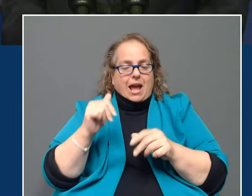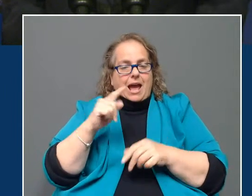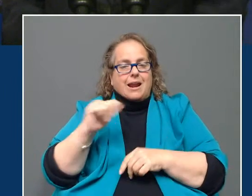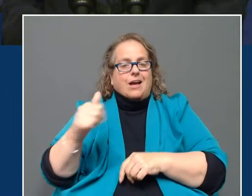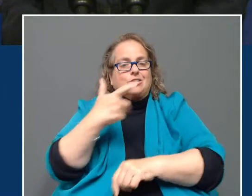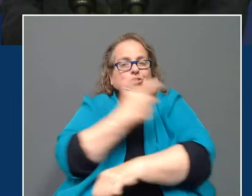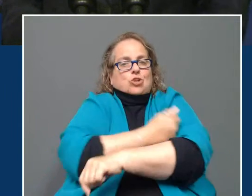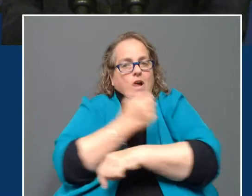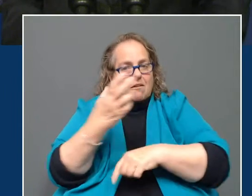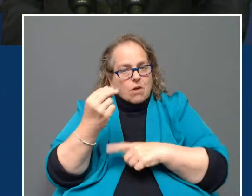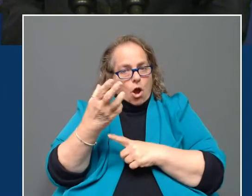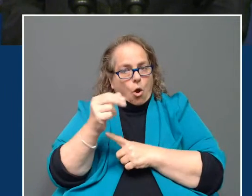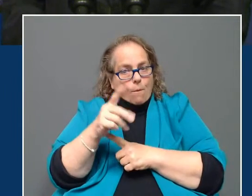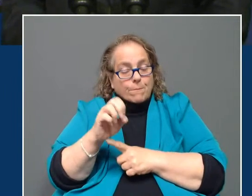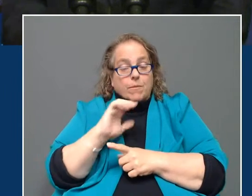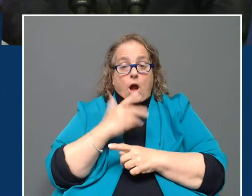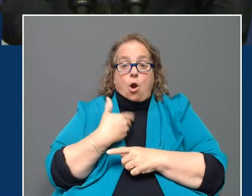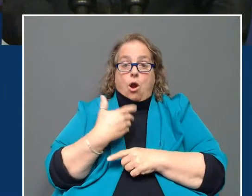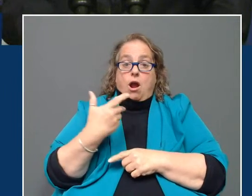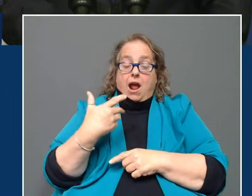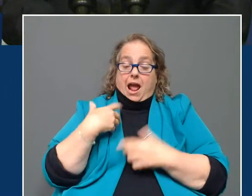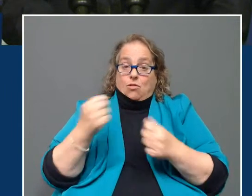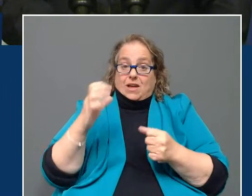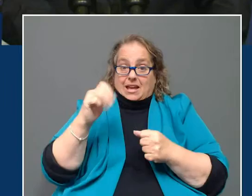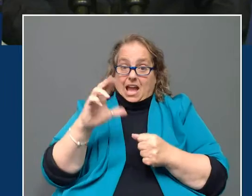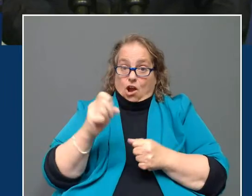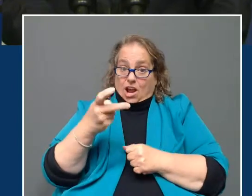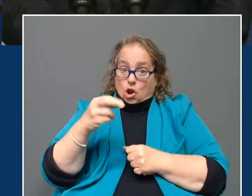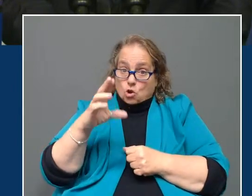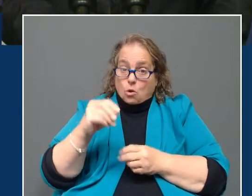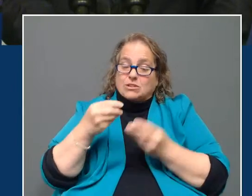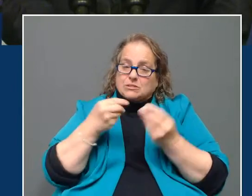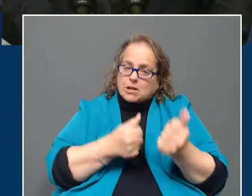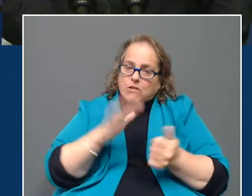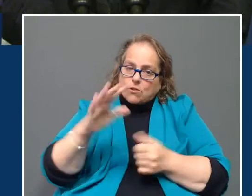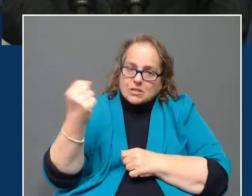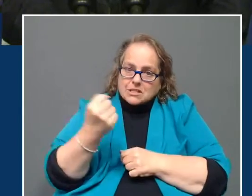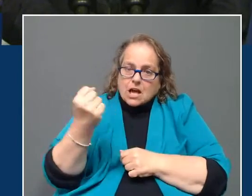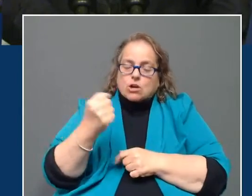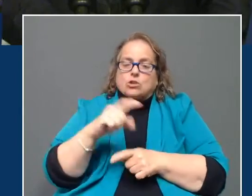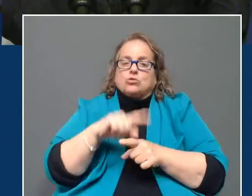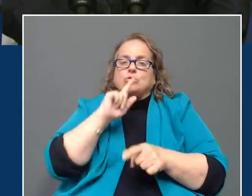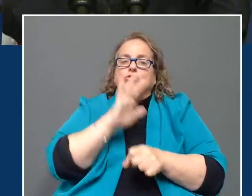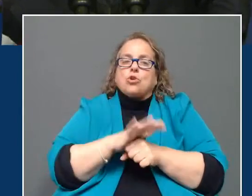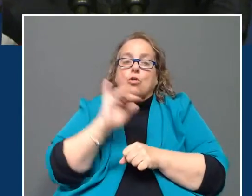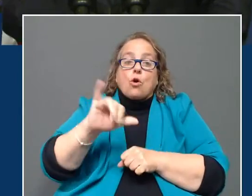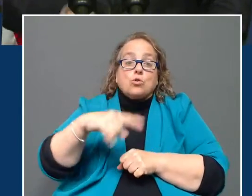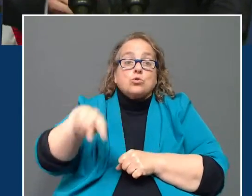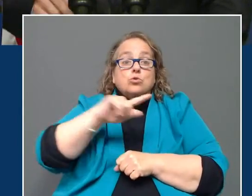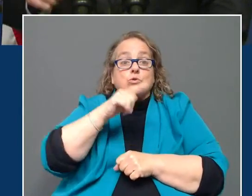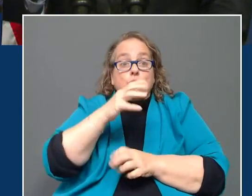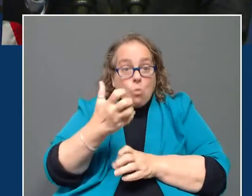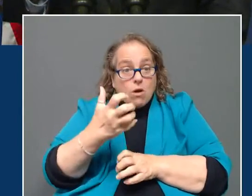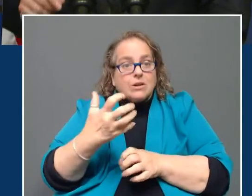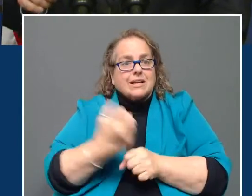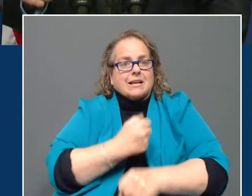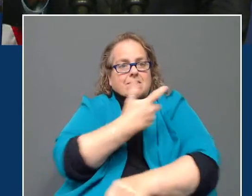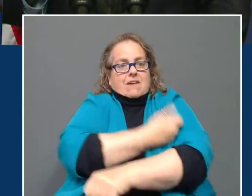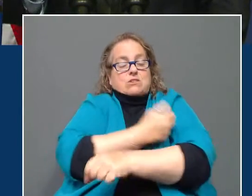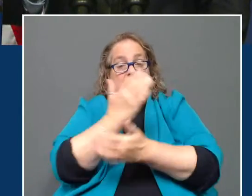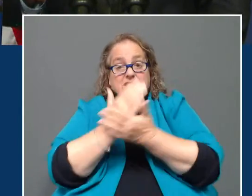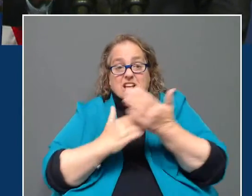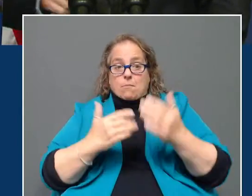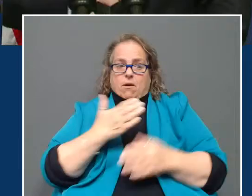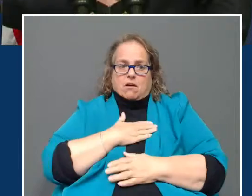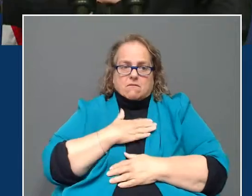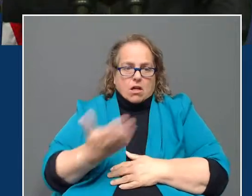healthcare heroes and volunteers spent their Saturday ensuring those who are willing could get vaccinated. Some of them have volunteered weekend after